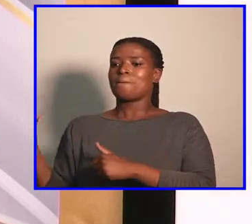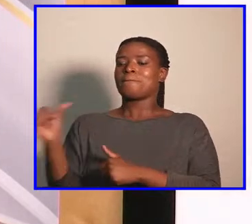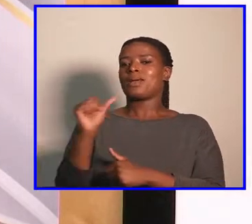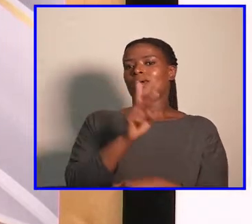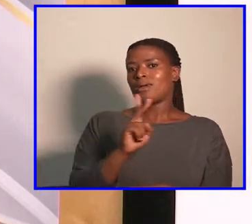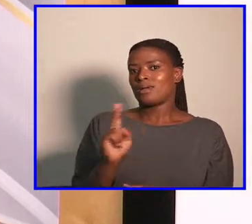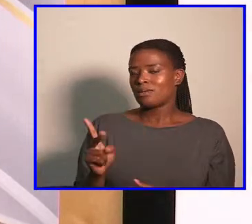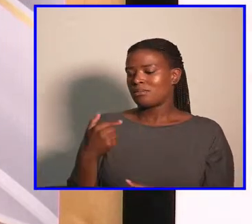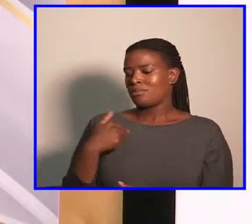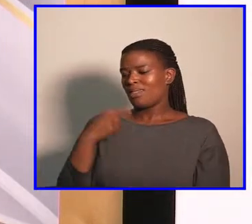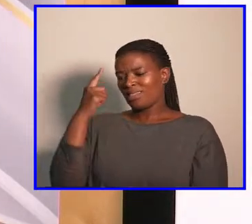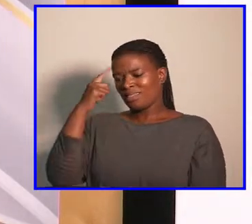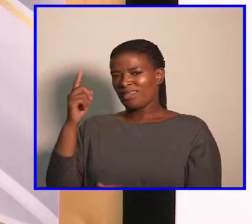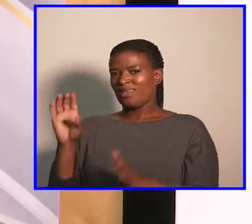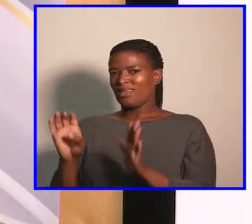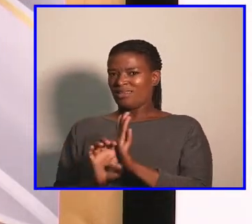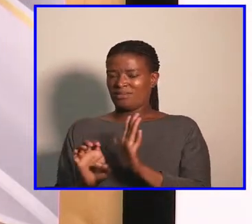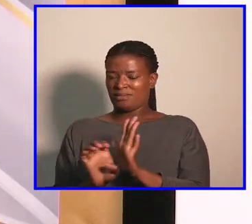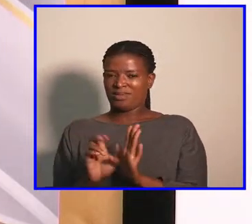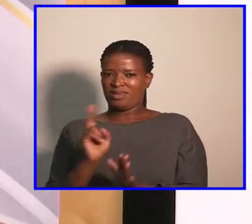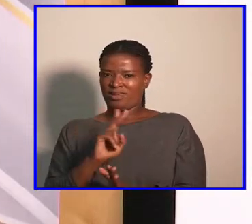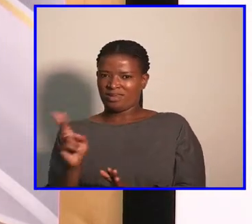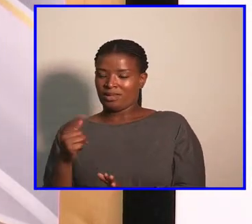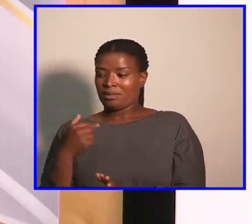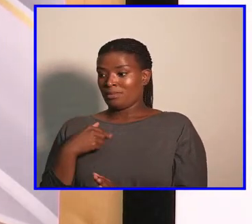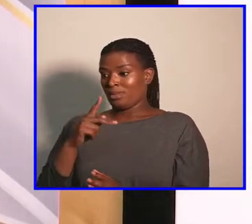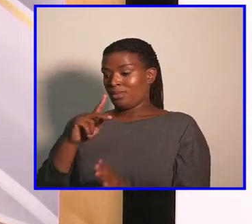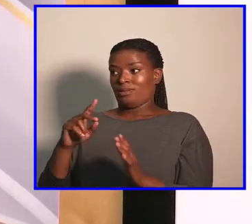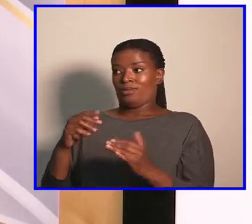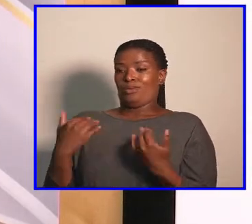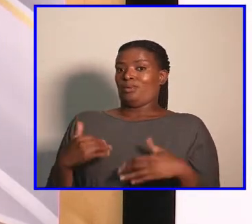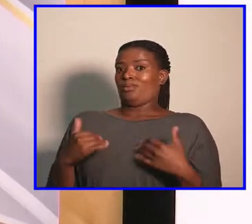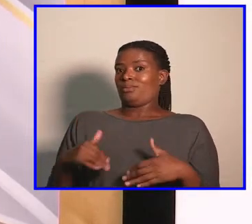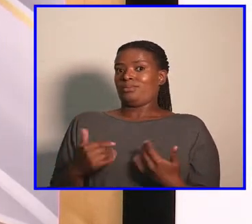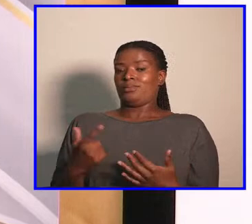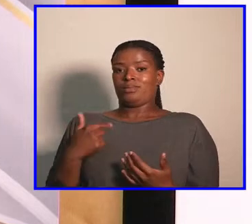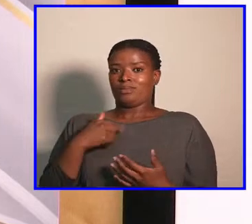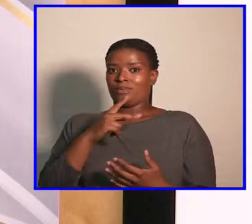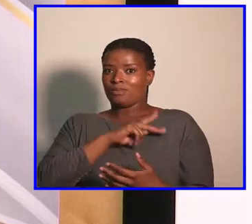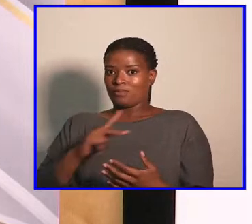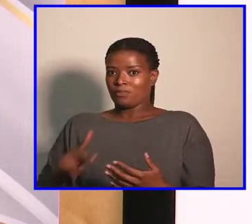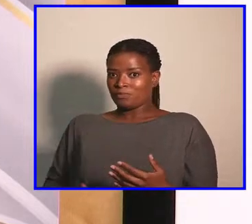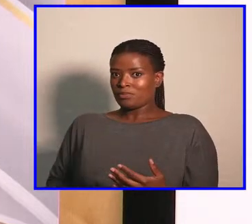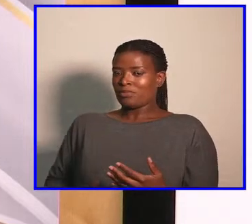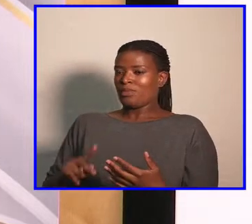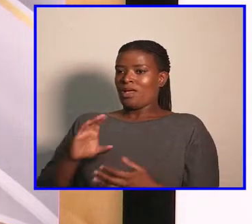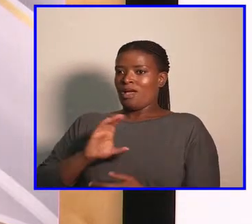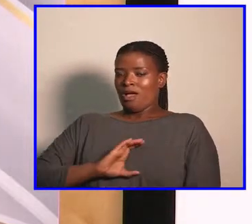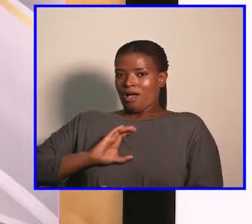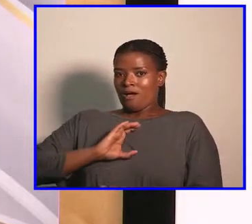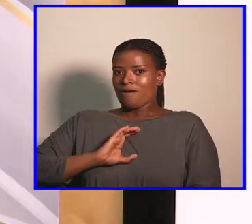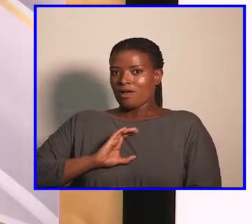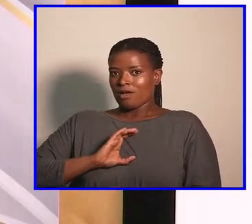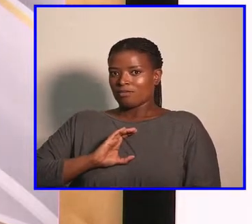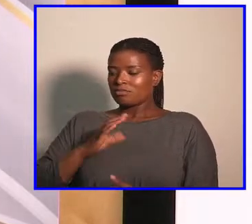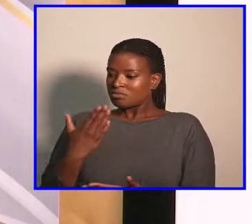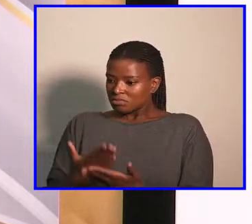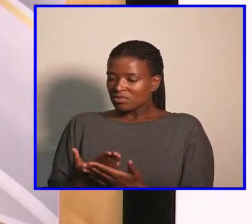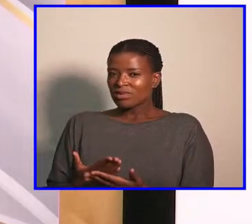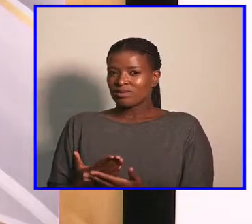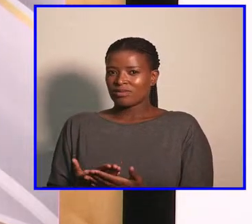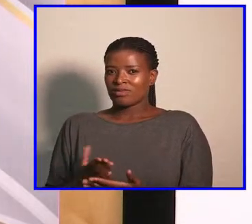for example, who had the privilege, Mr. President, and your confidence to take on this